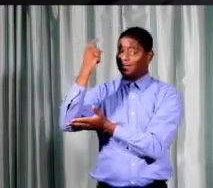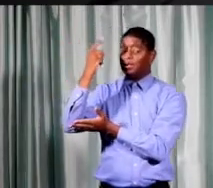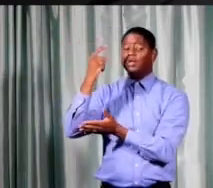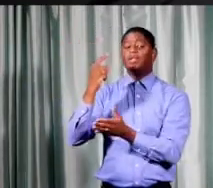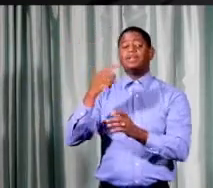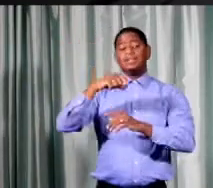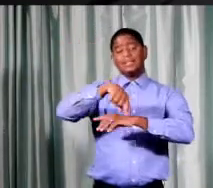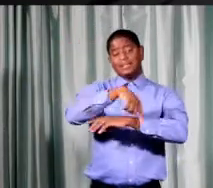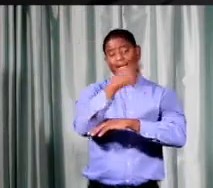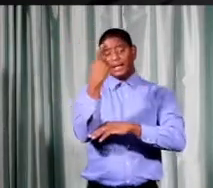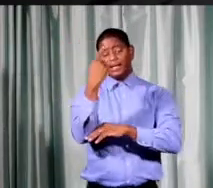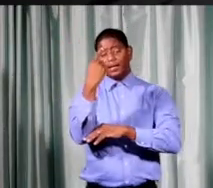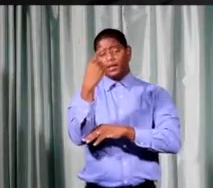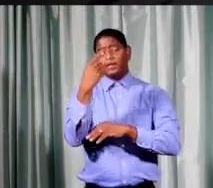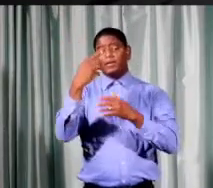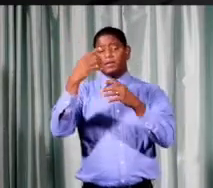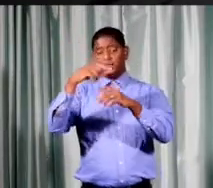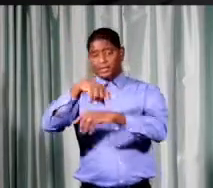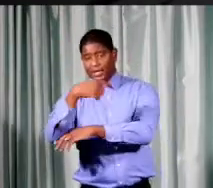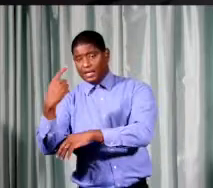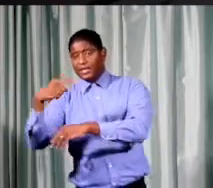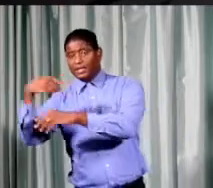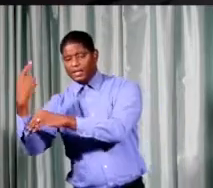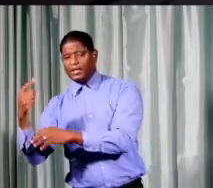the cash at the end.